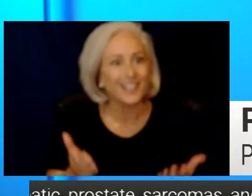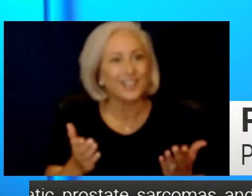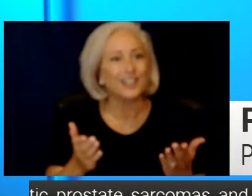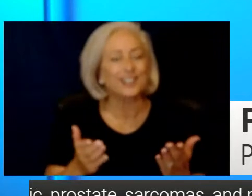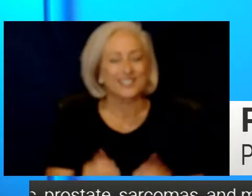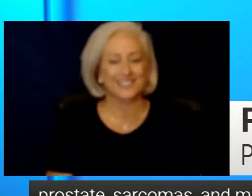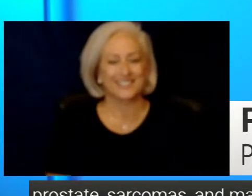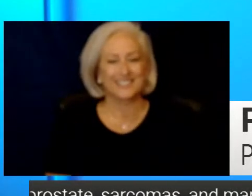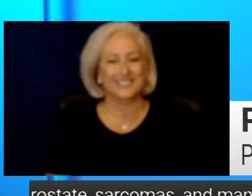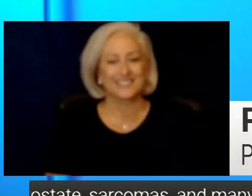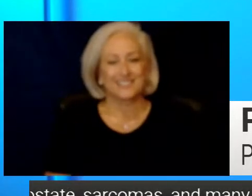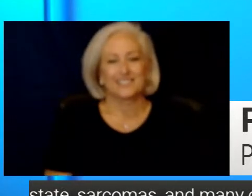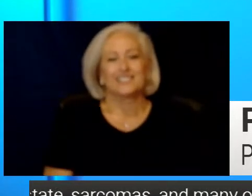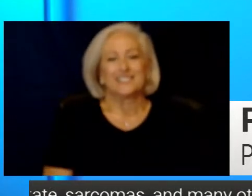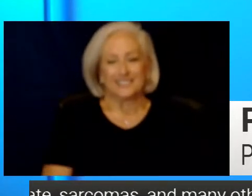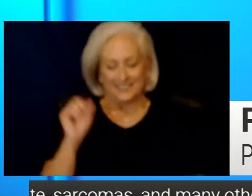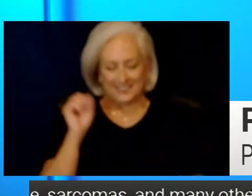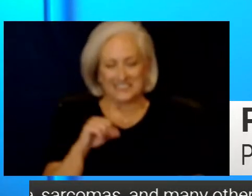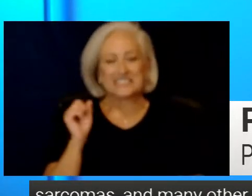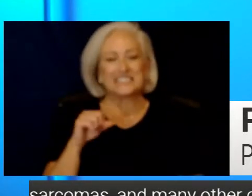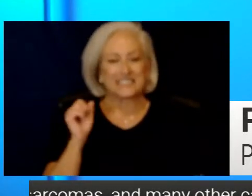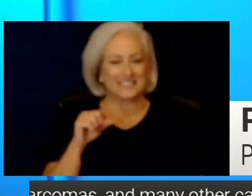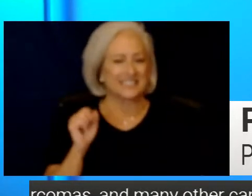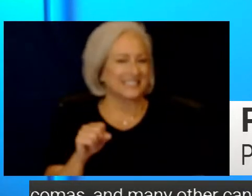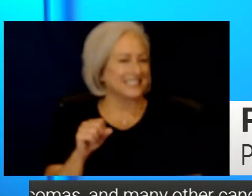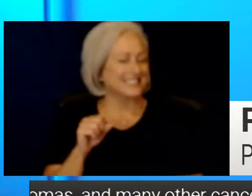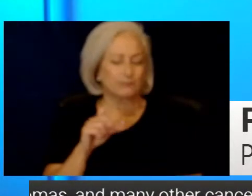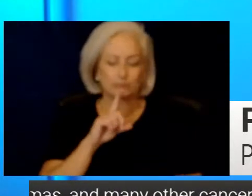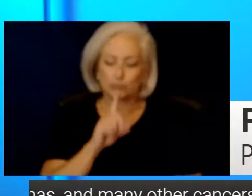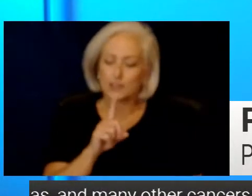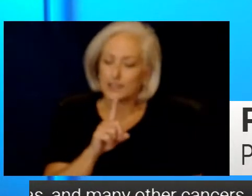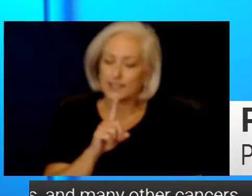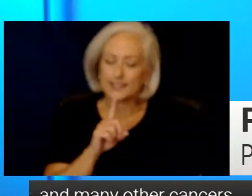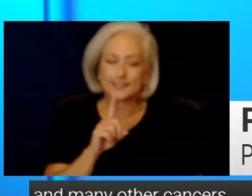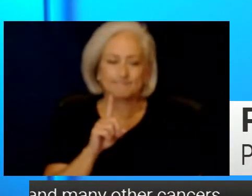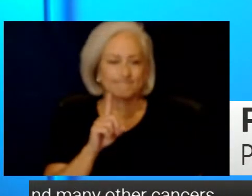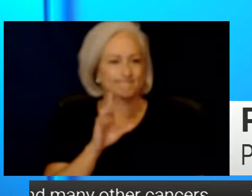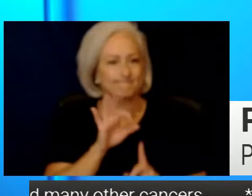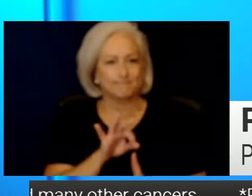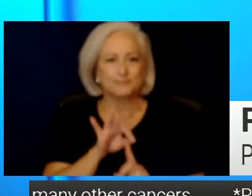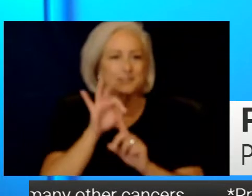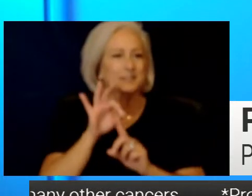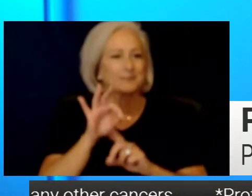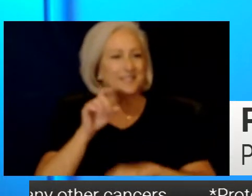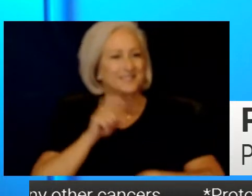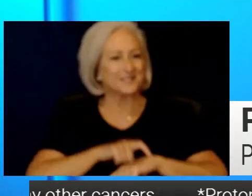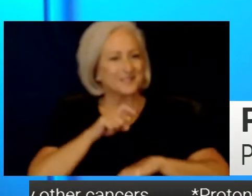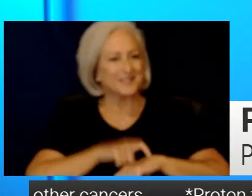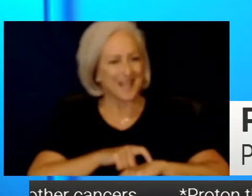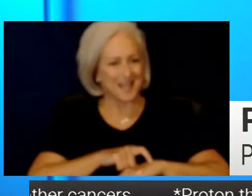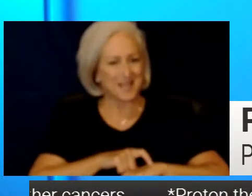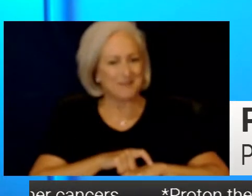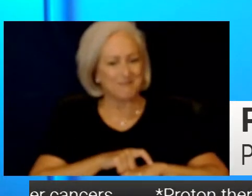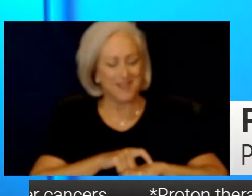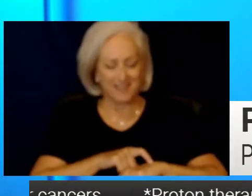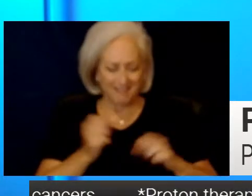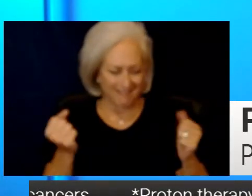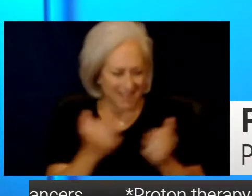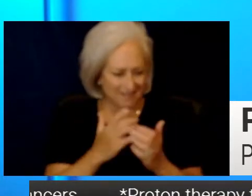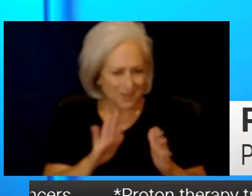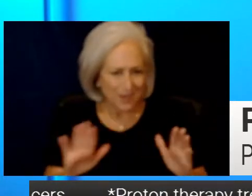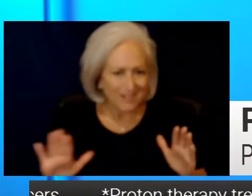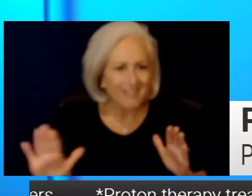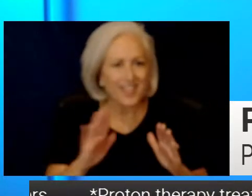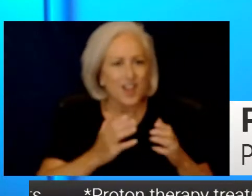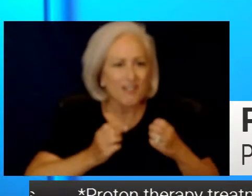that it's just a special time, as much energy and time as everyone's put around this. And you know, there's so many